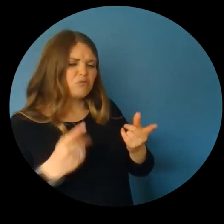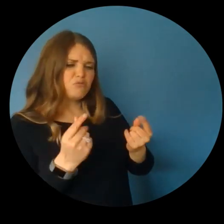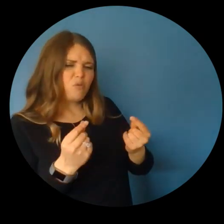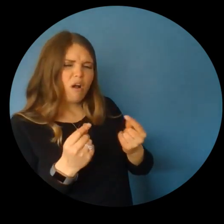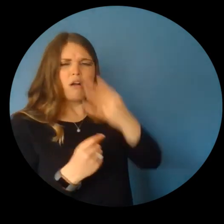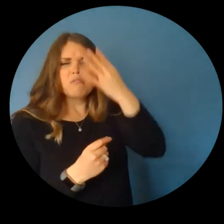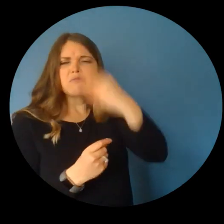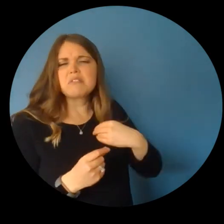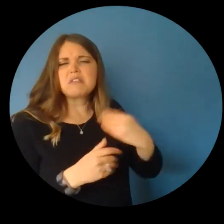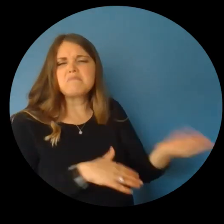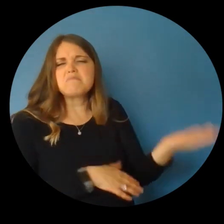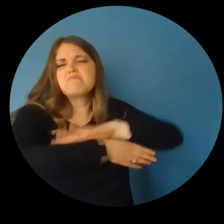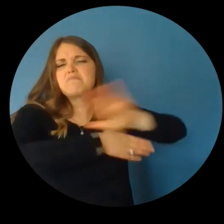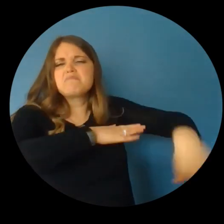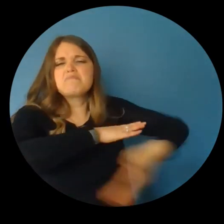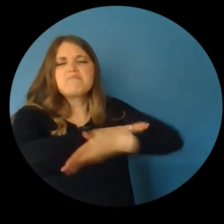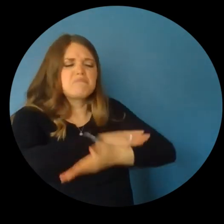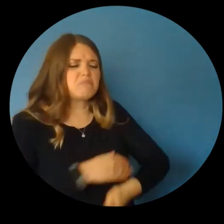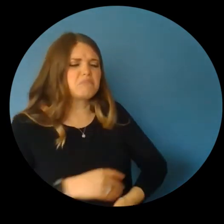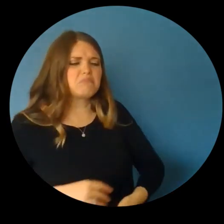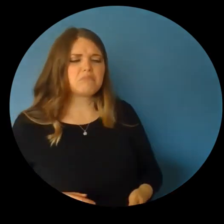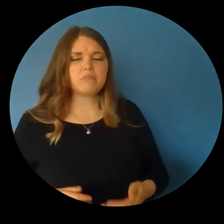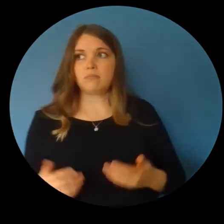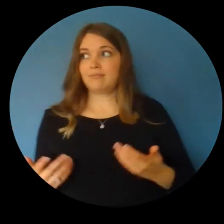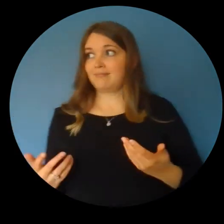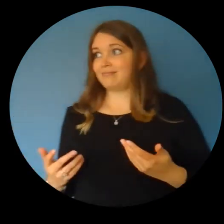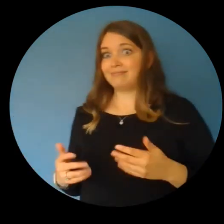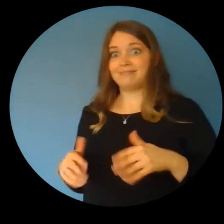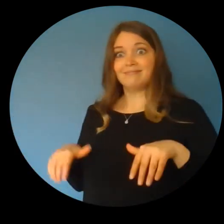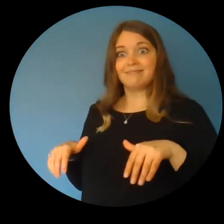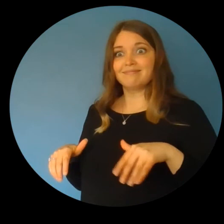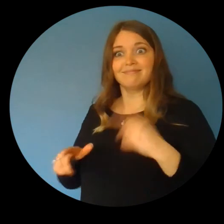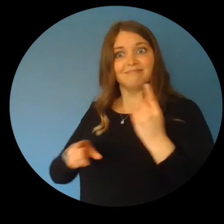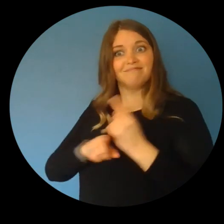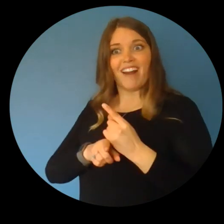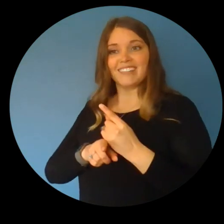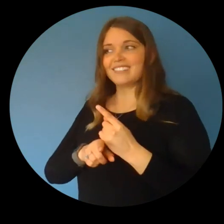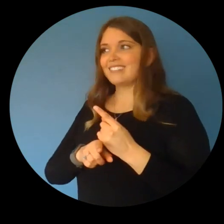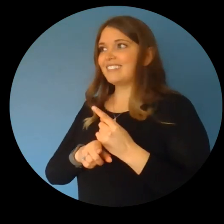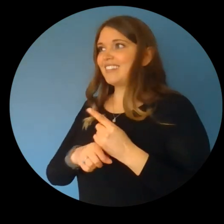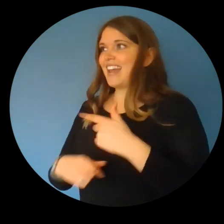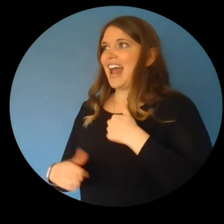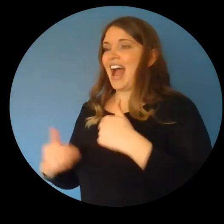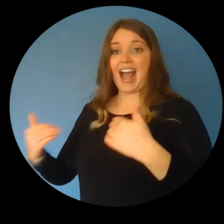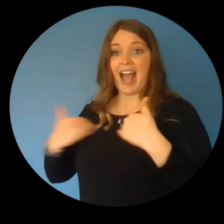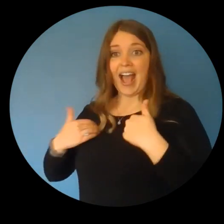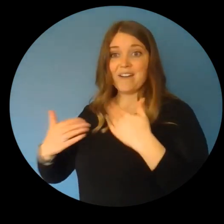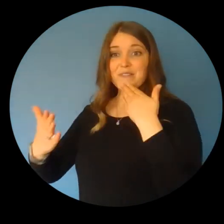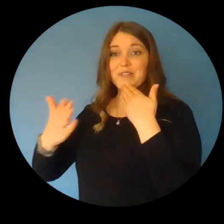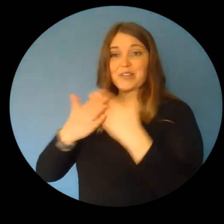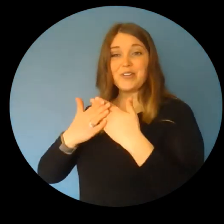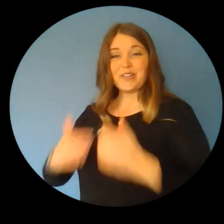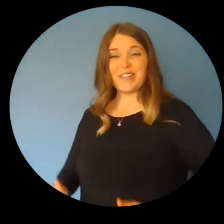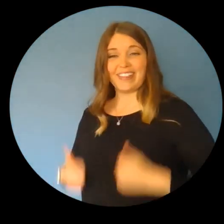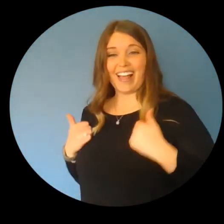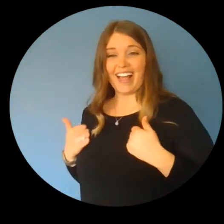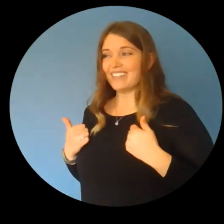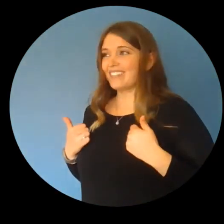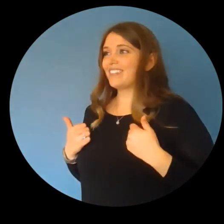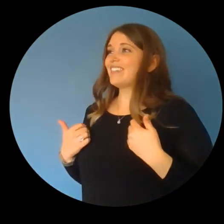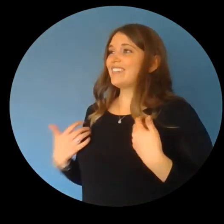is sleep." "Quite right," said the dog. "And I have a good life, don't